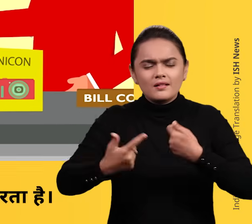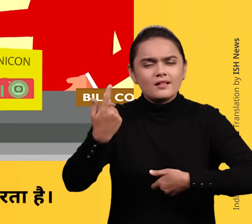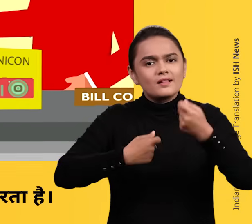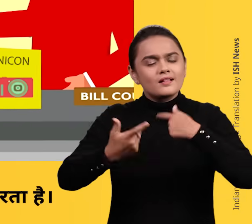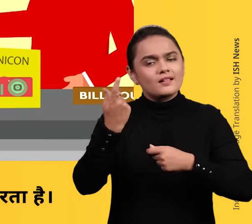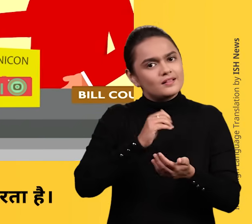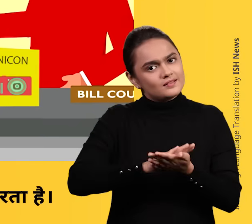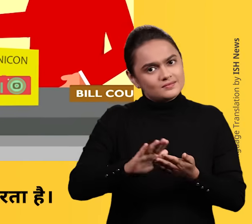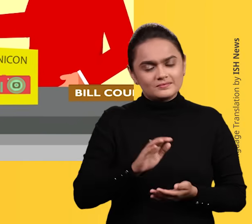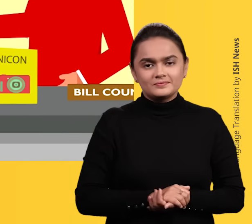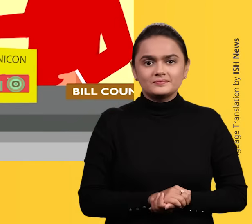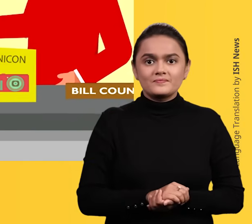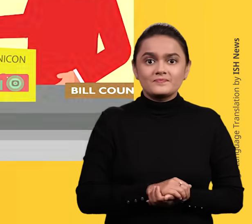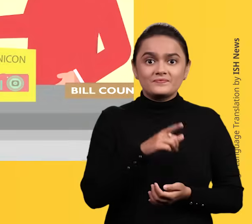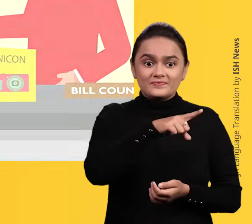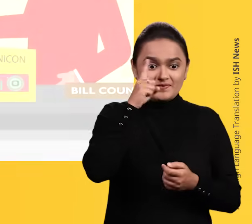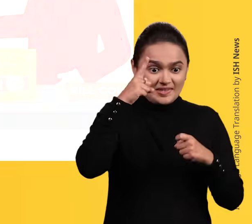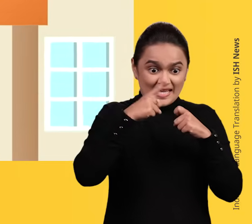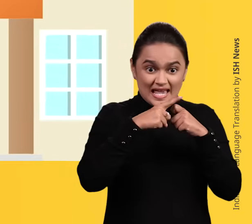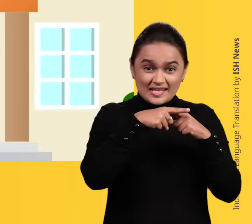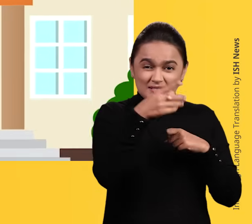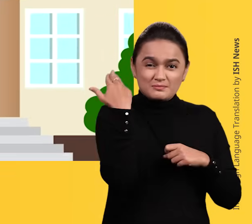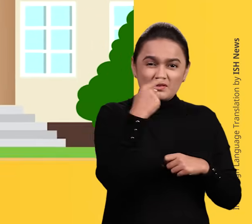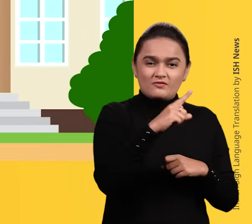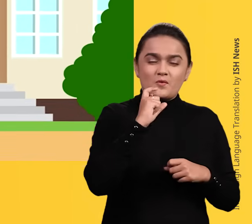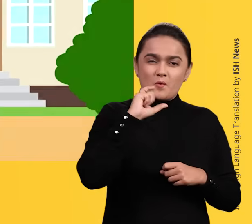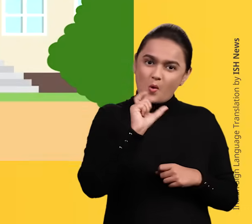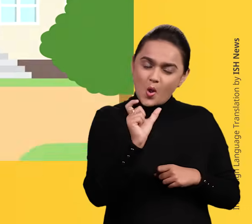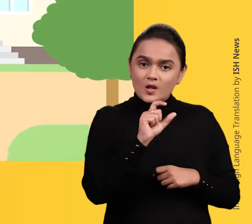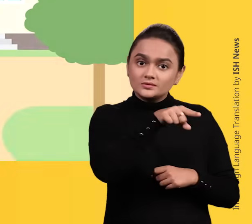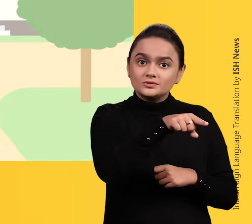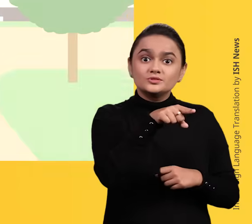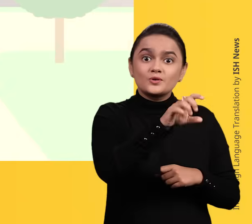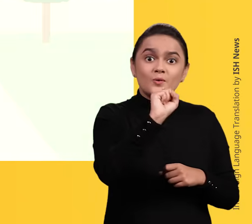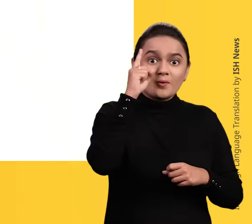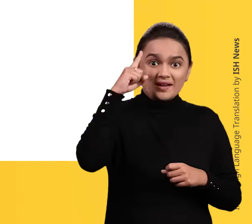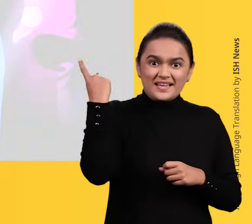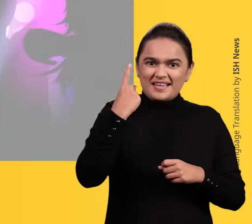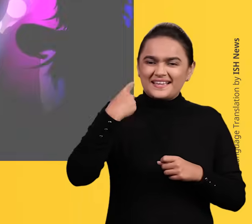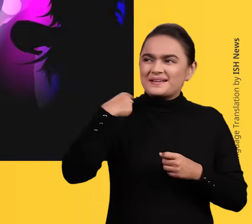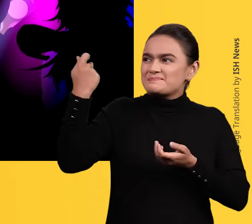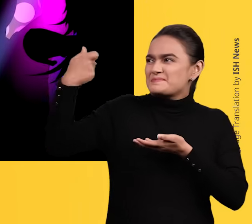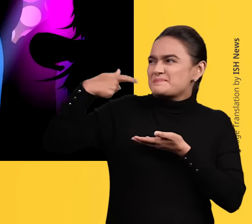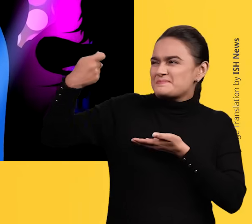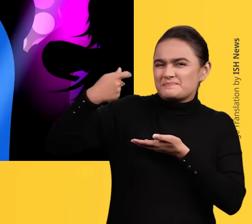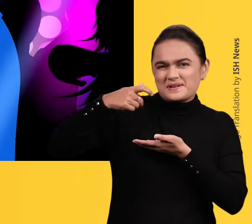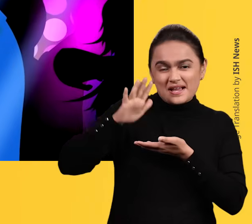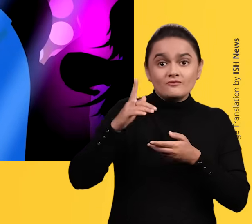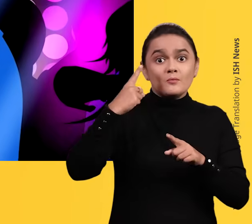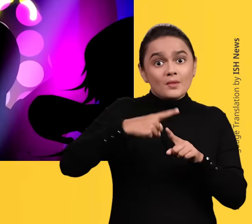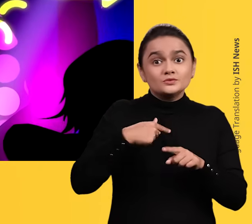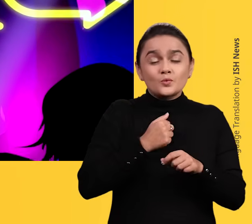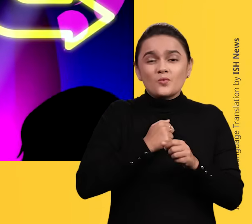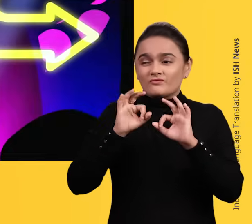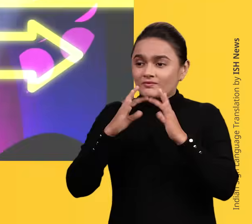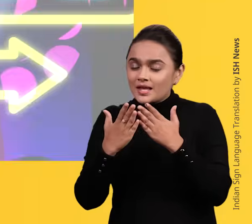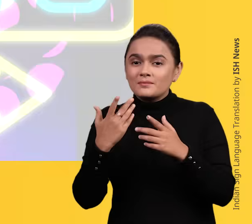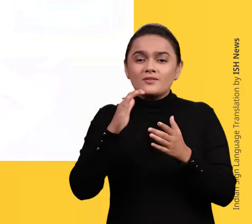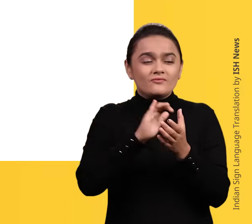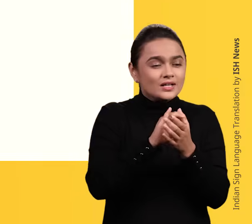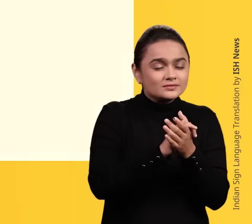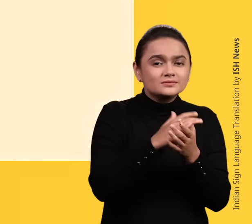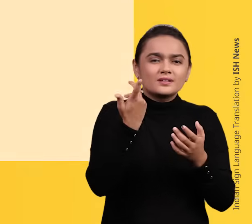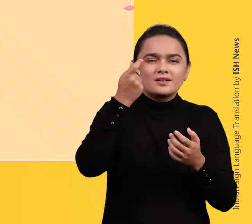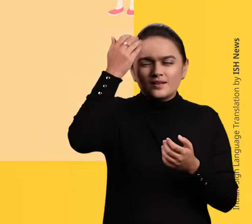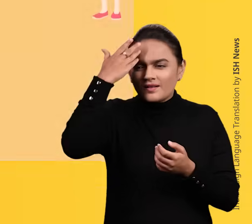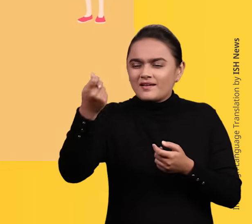various expensive things. When Karthik was in college, he used to spend all his pocket money and also borrow from